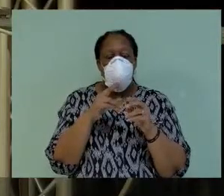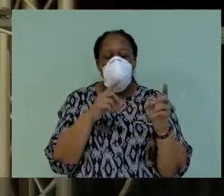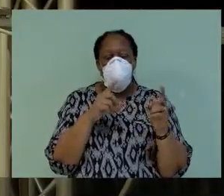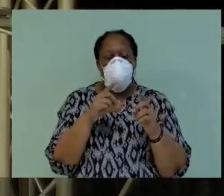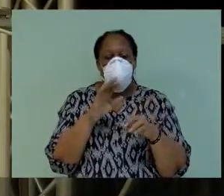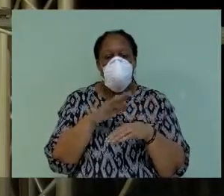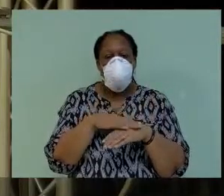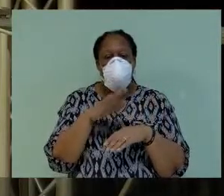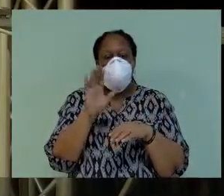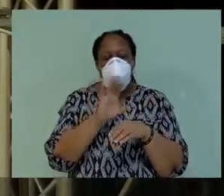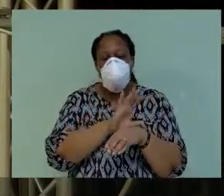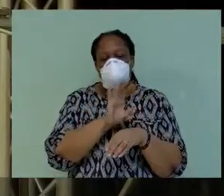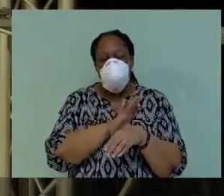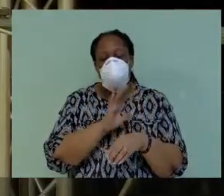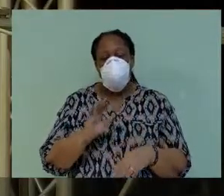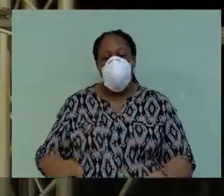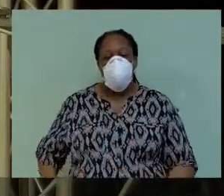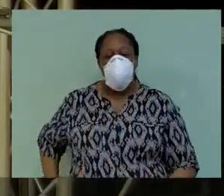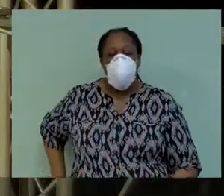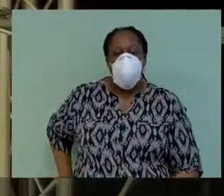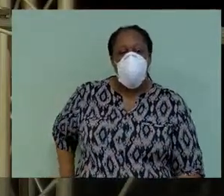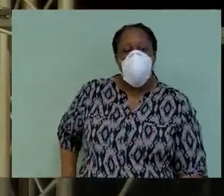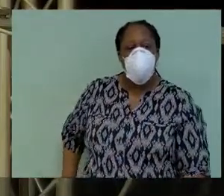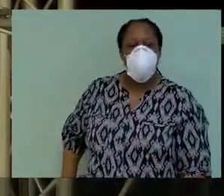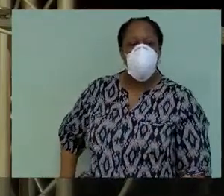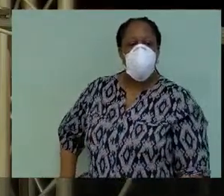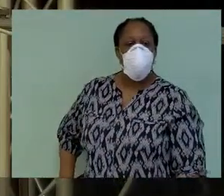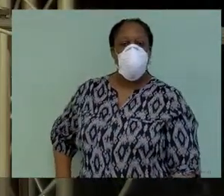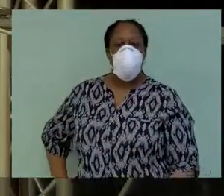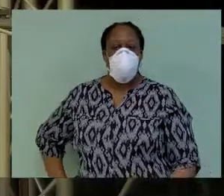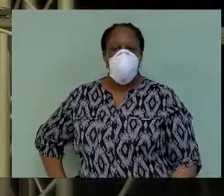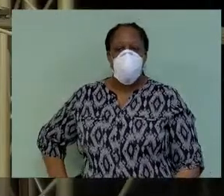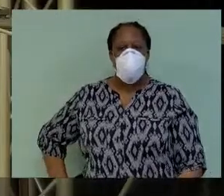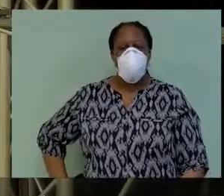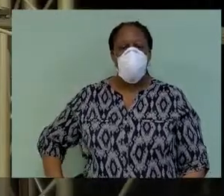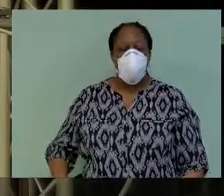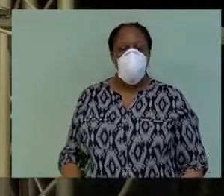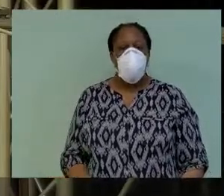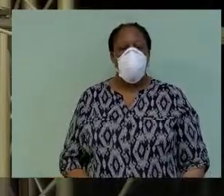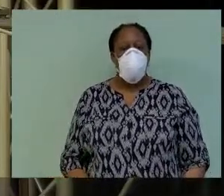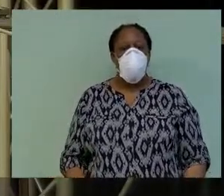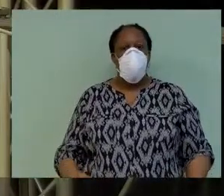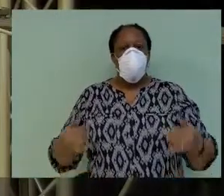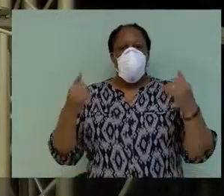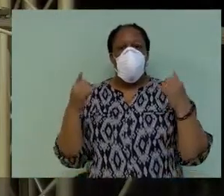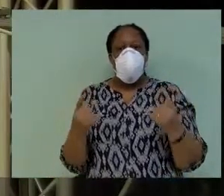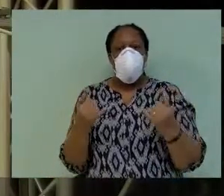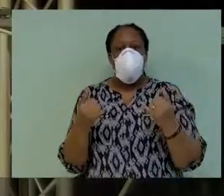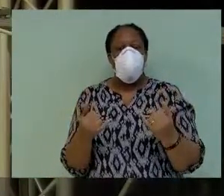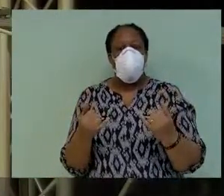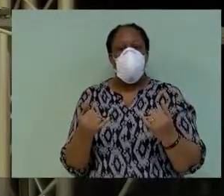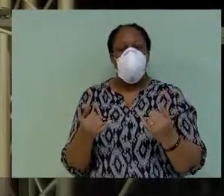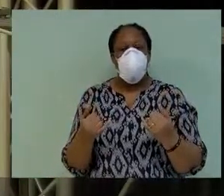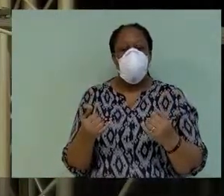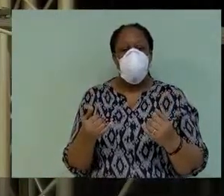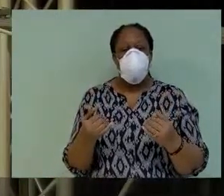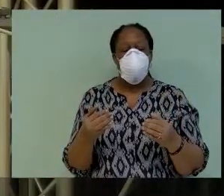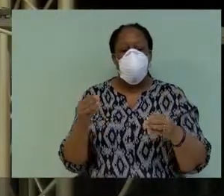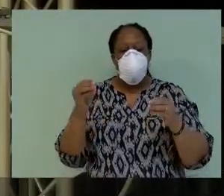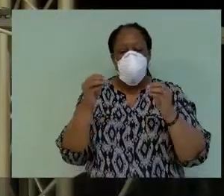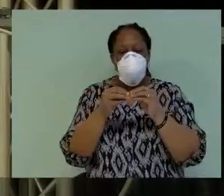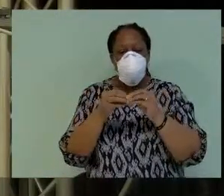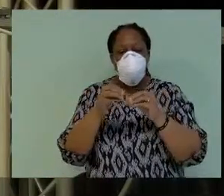virtually. We are spending more time in office-bound, desk-bound